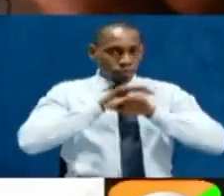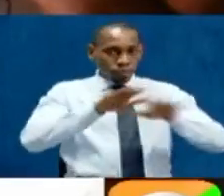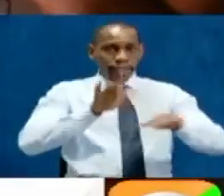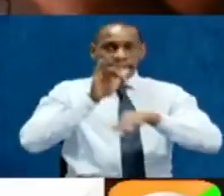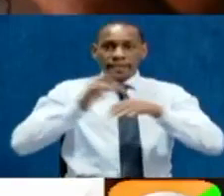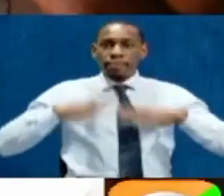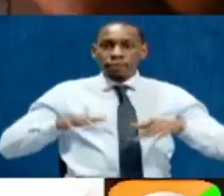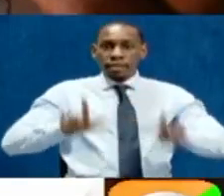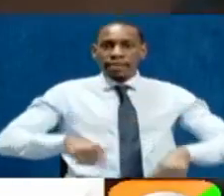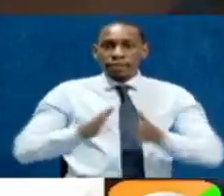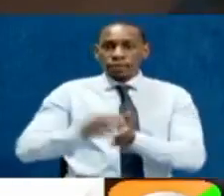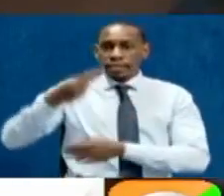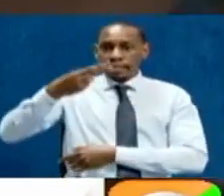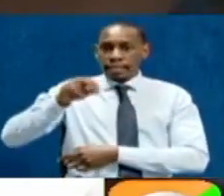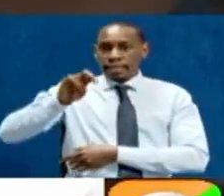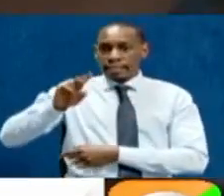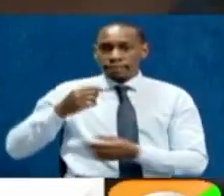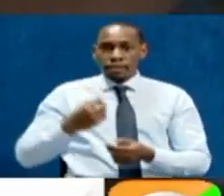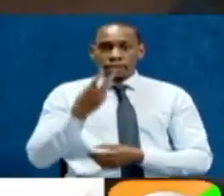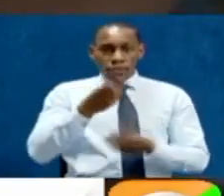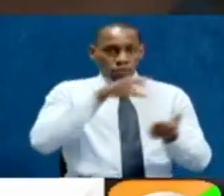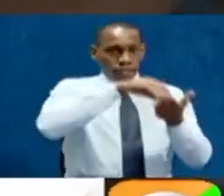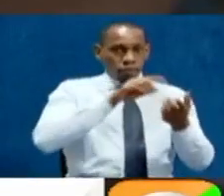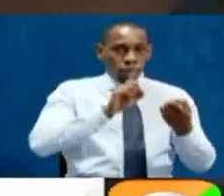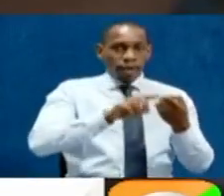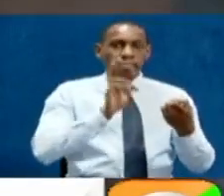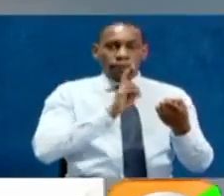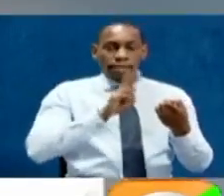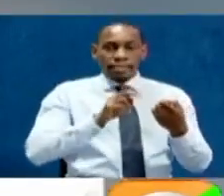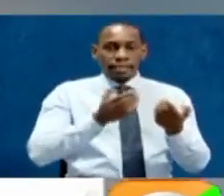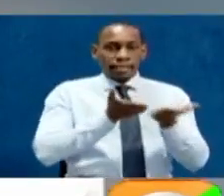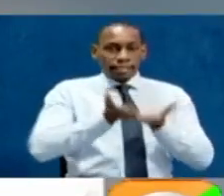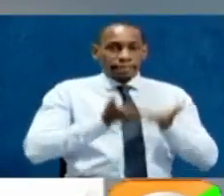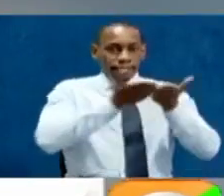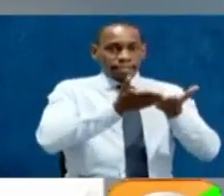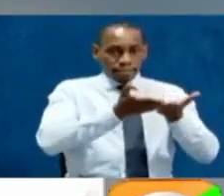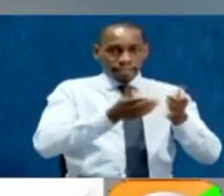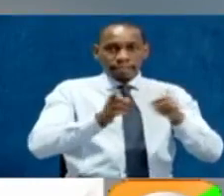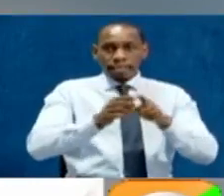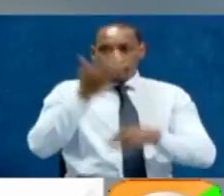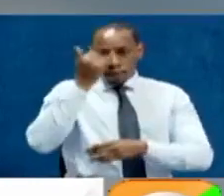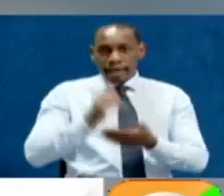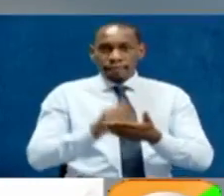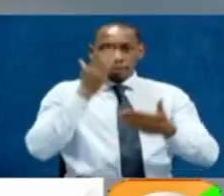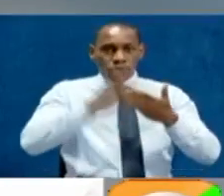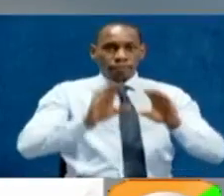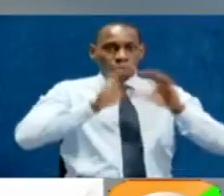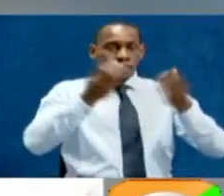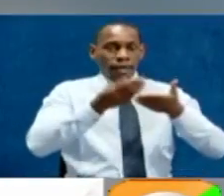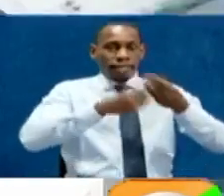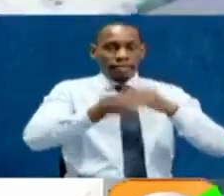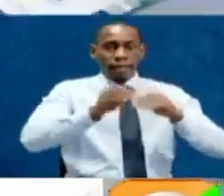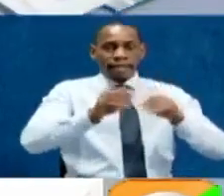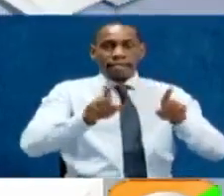net effect on people living with HIV is twofold. It poses a risk to HIV service delivery as a result of a disrupted global